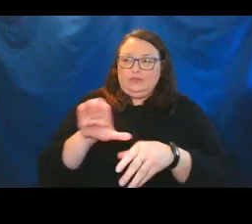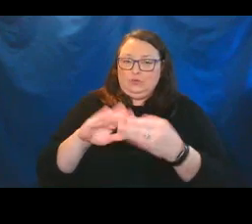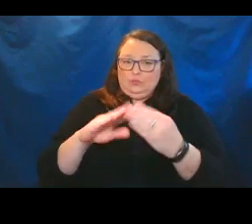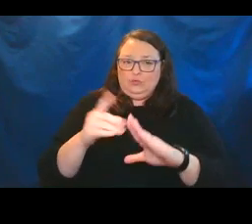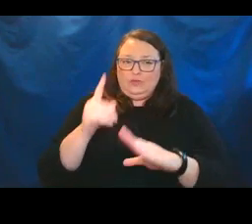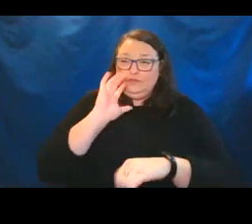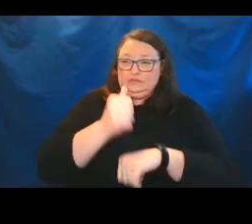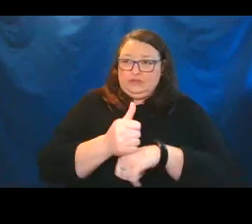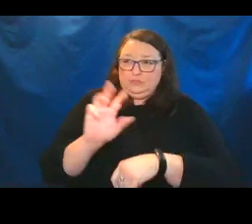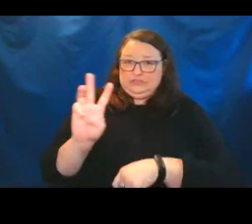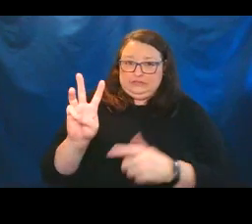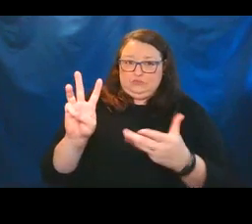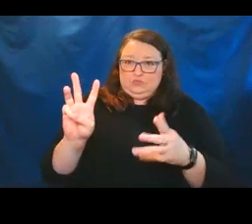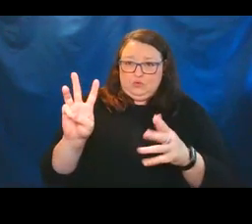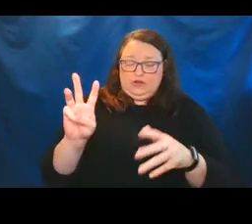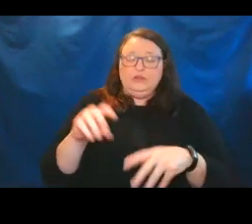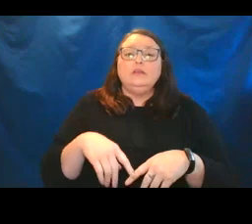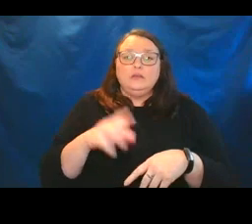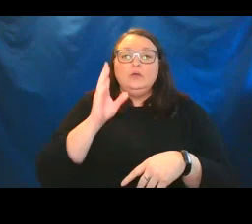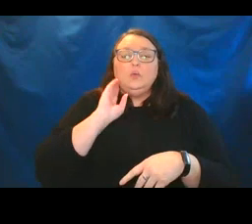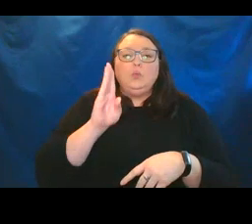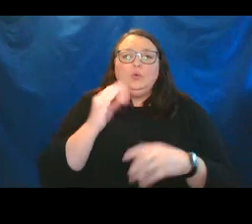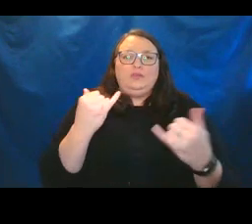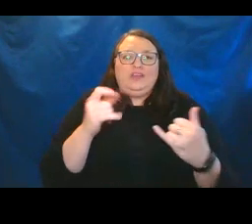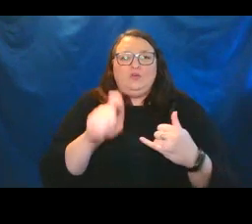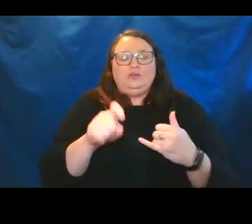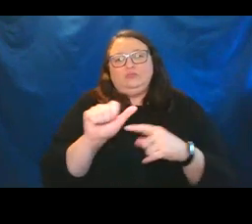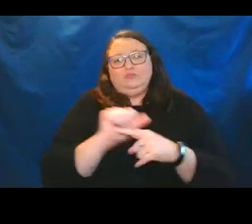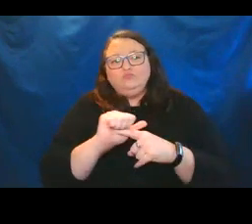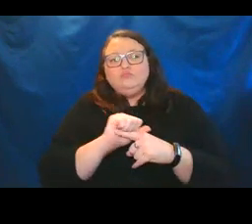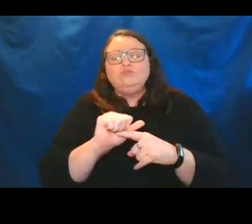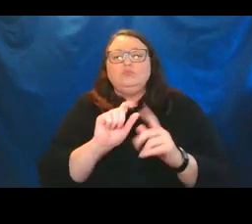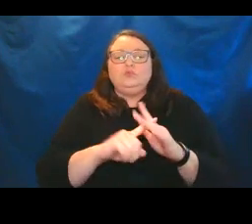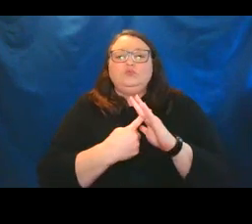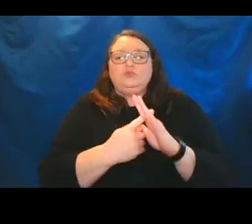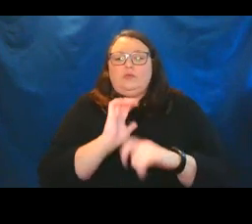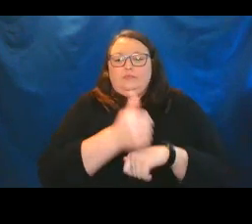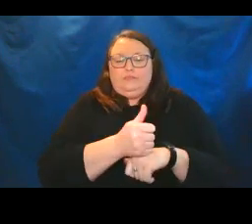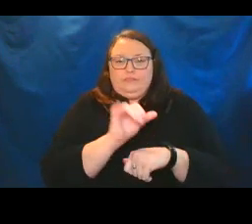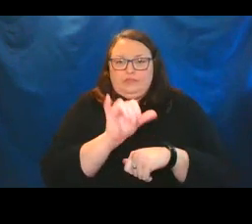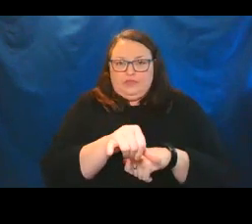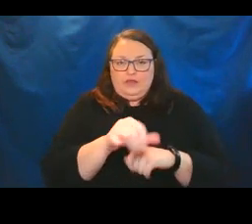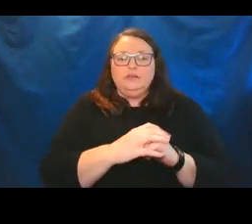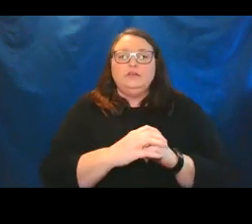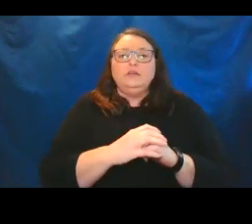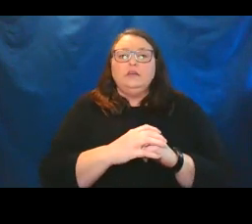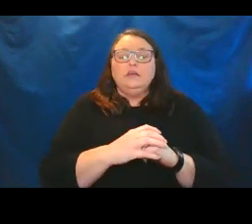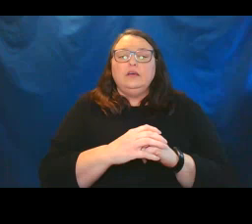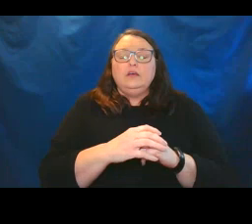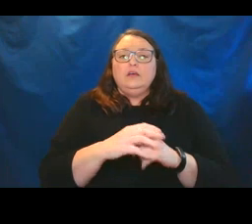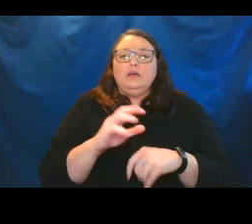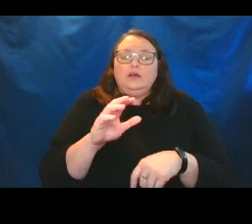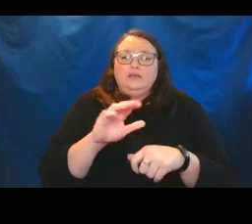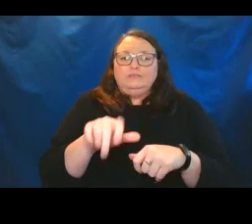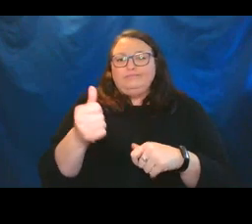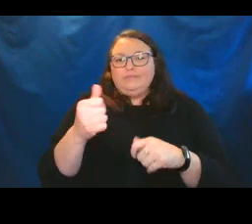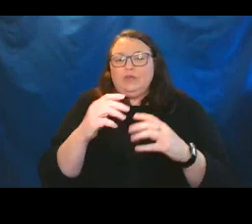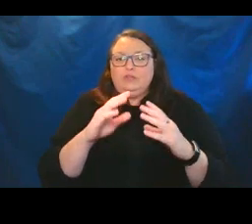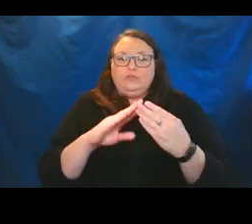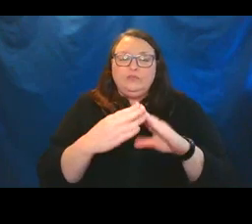8, and are now just needing the training to start implementing that. Native Village of Igiagig also has a Bristol